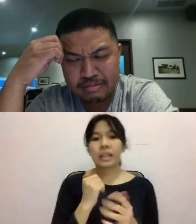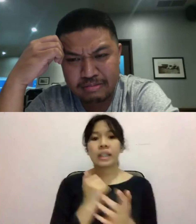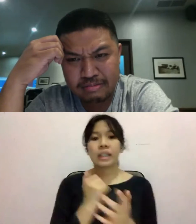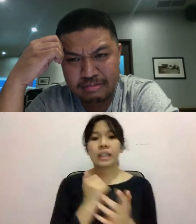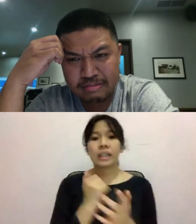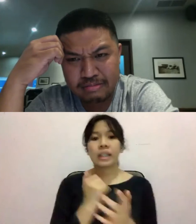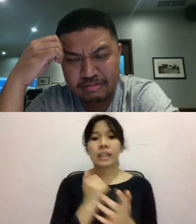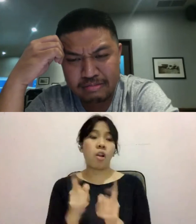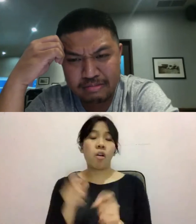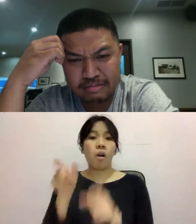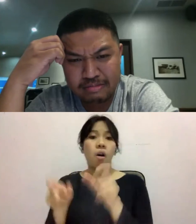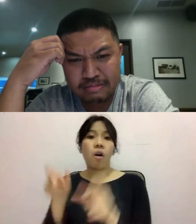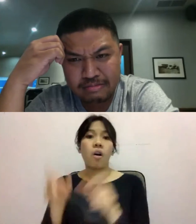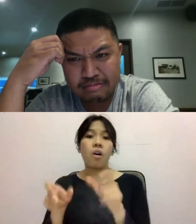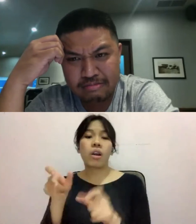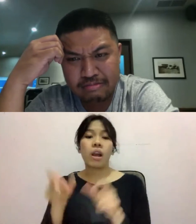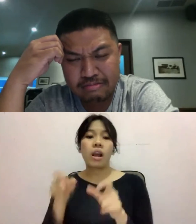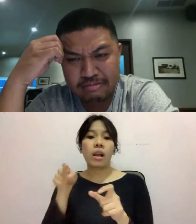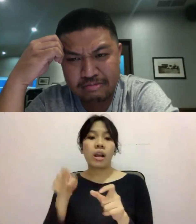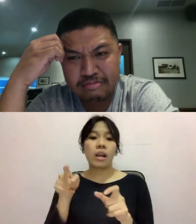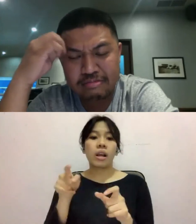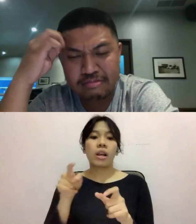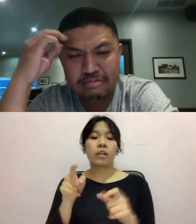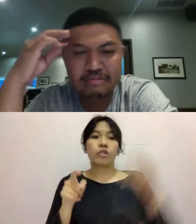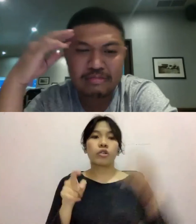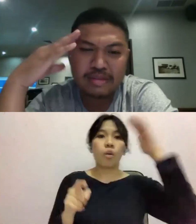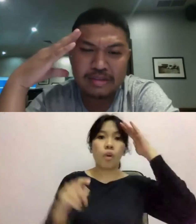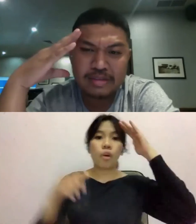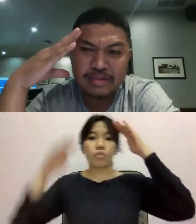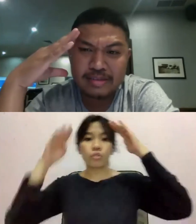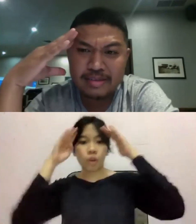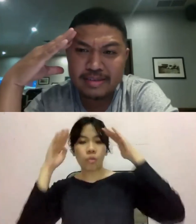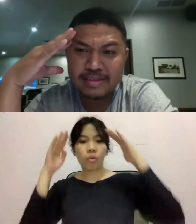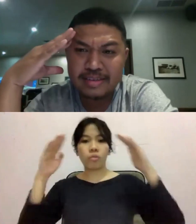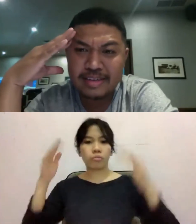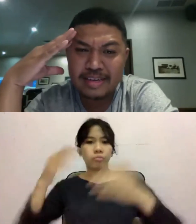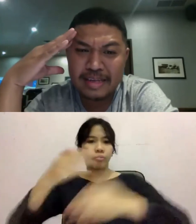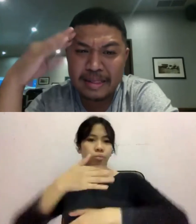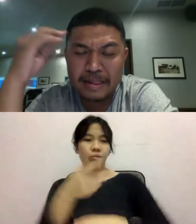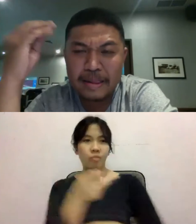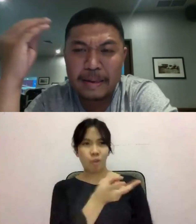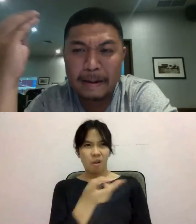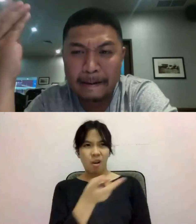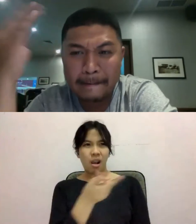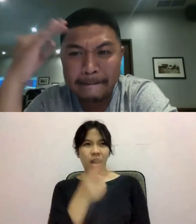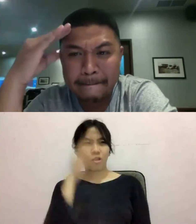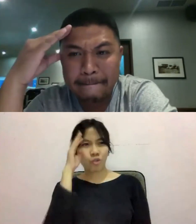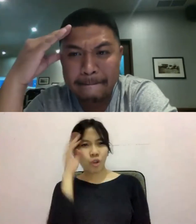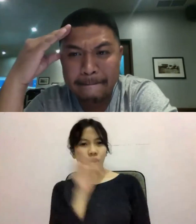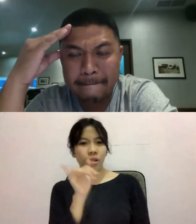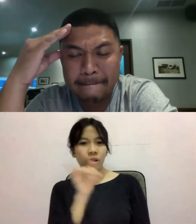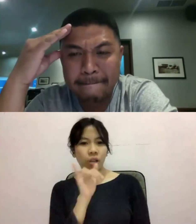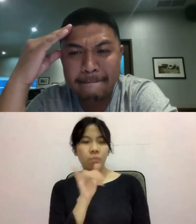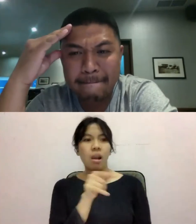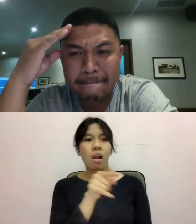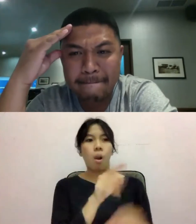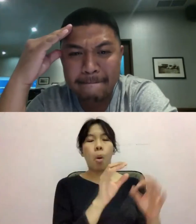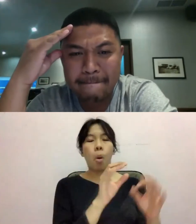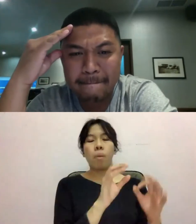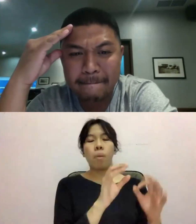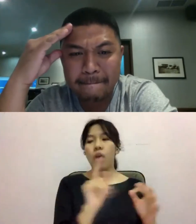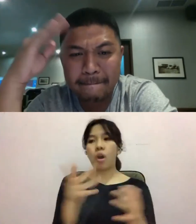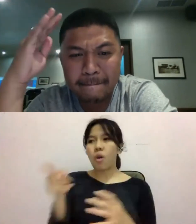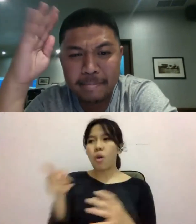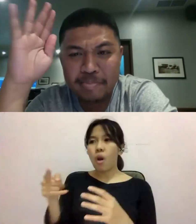a tough masculine man, sometimes they consider, oh, that's a gay man. But I mean, like, that's not always the case, right? Like it's not